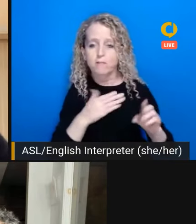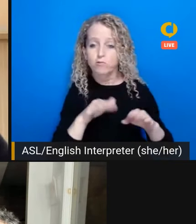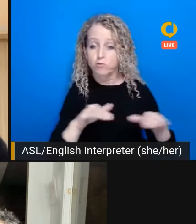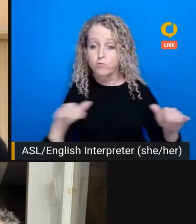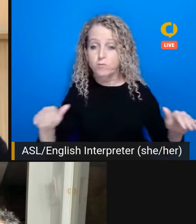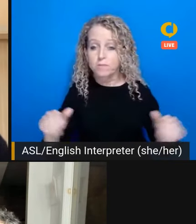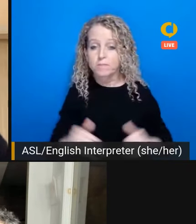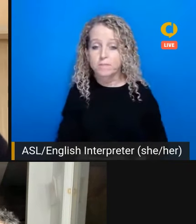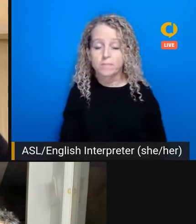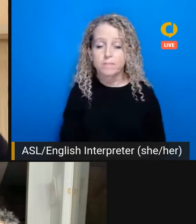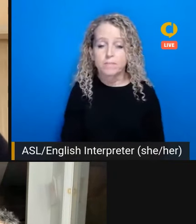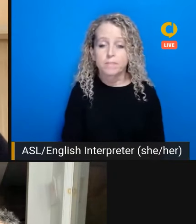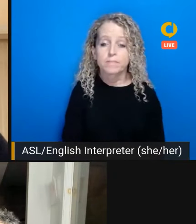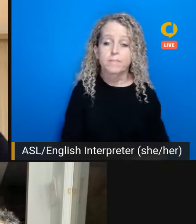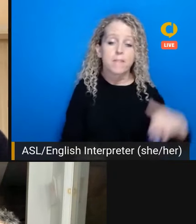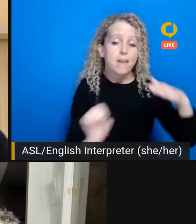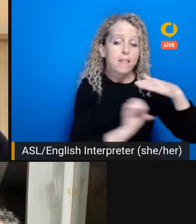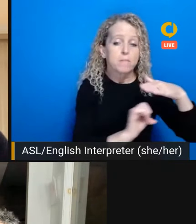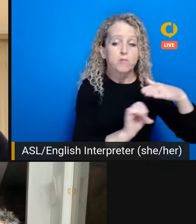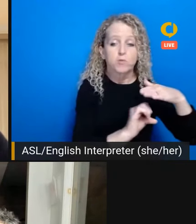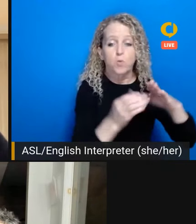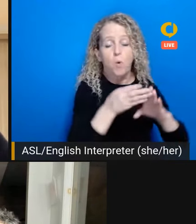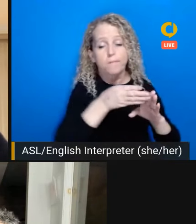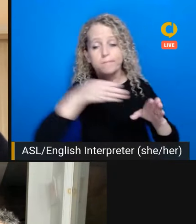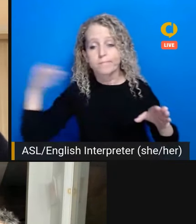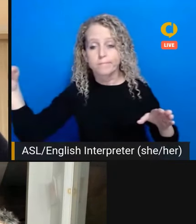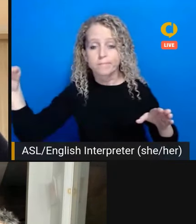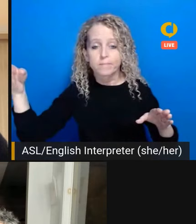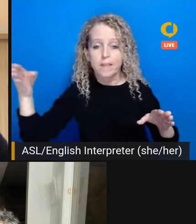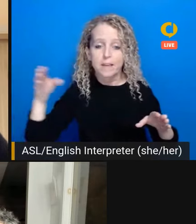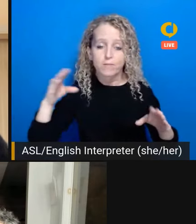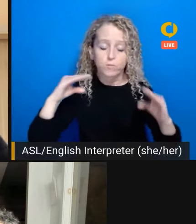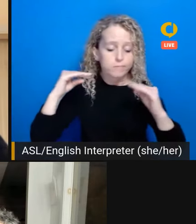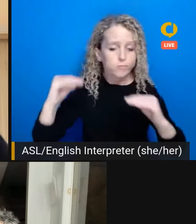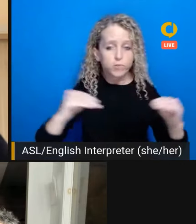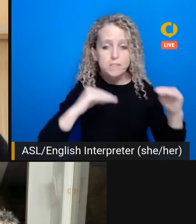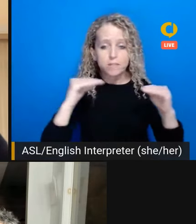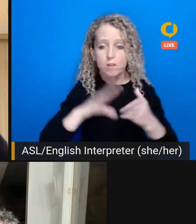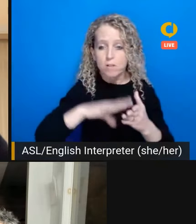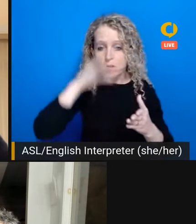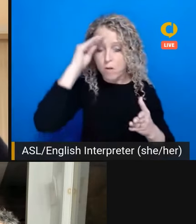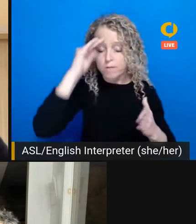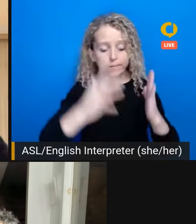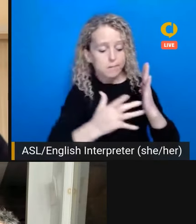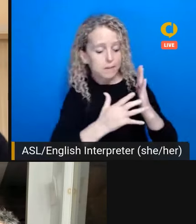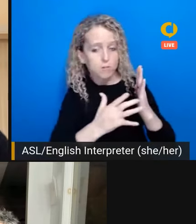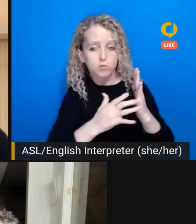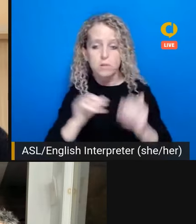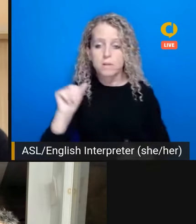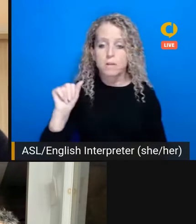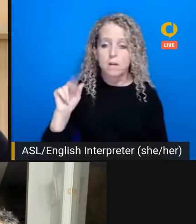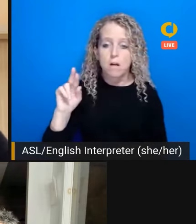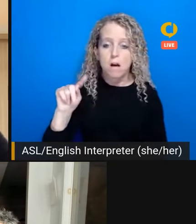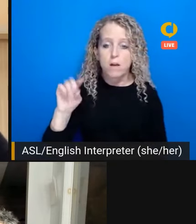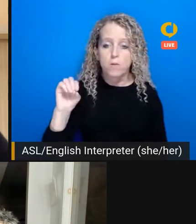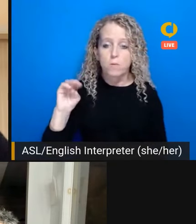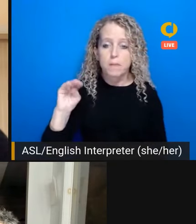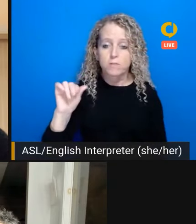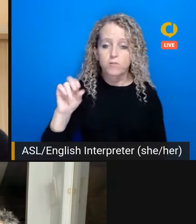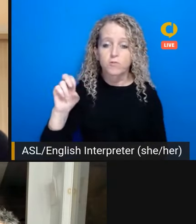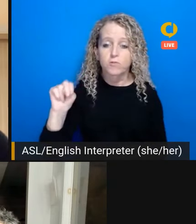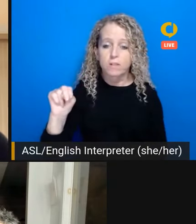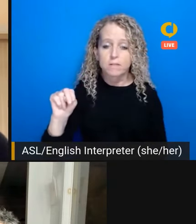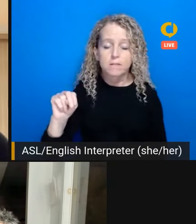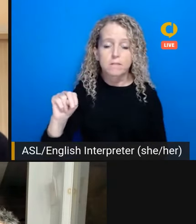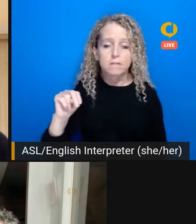from elementary school onwards about automation, about technology, about computing. And it's great to see,